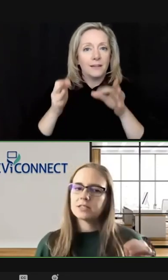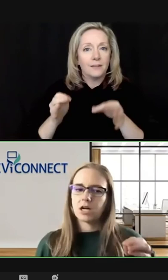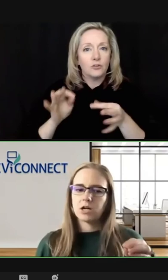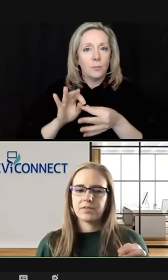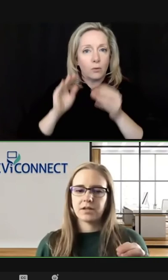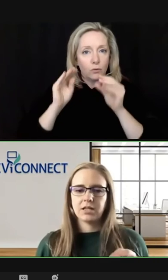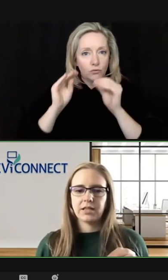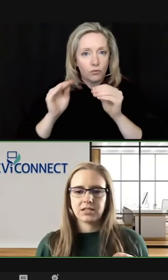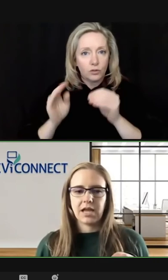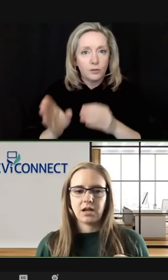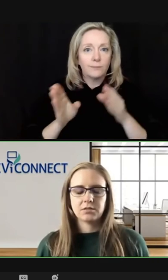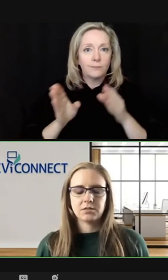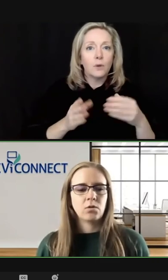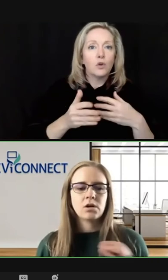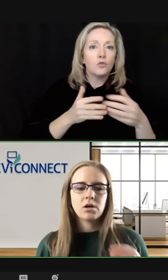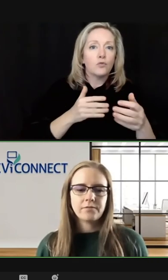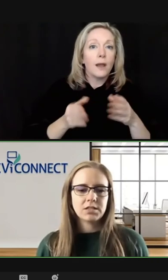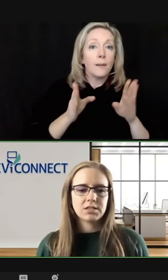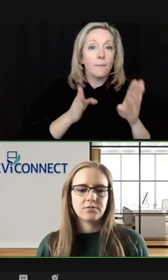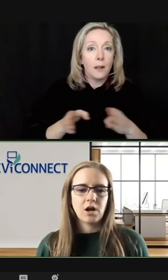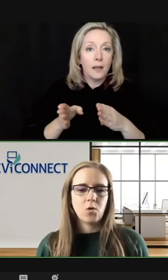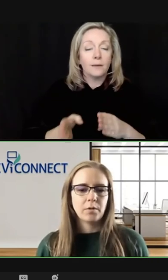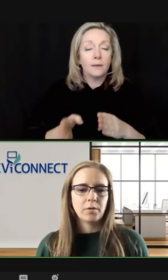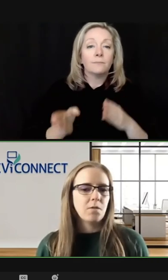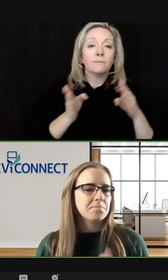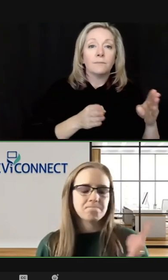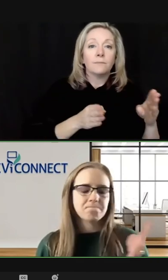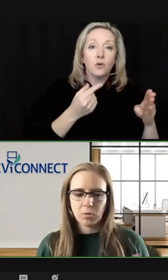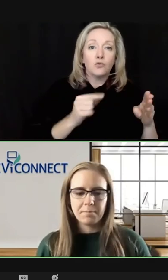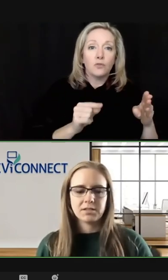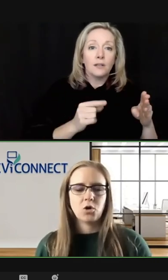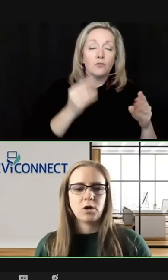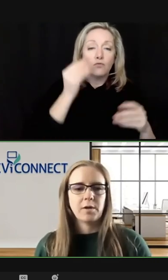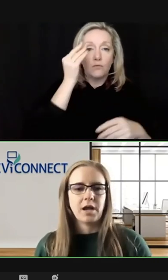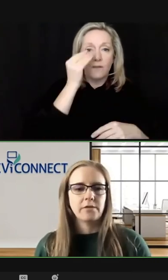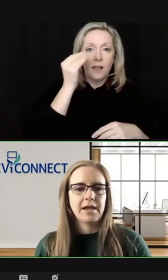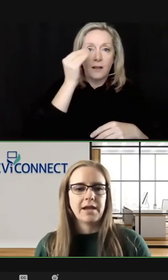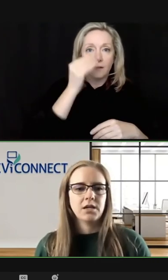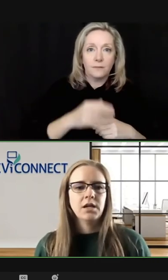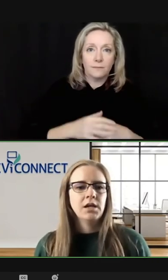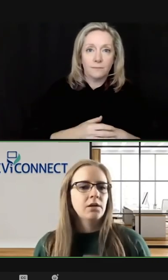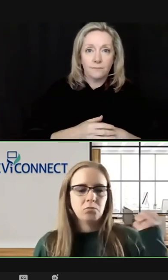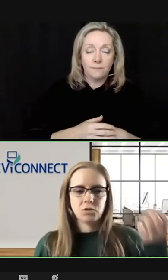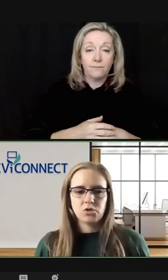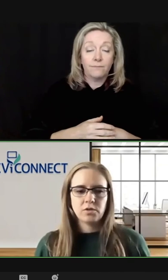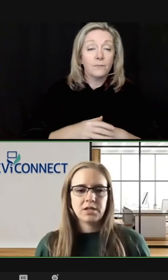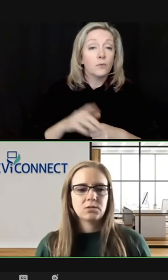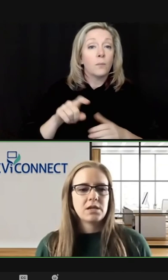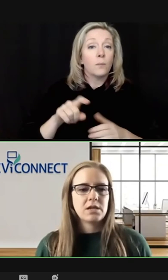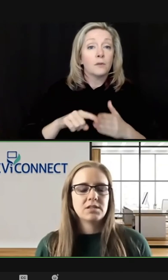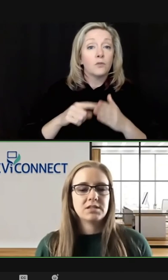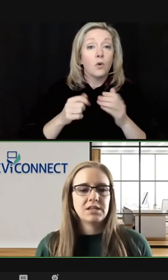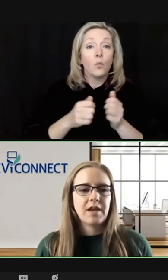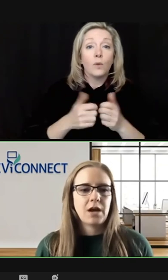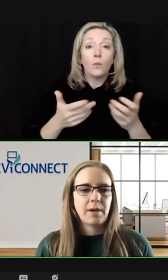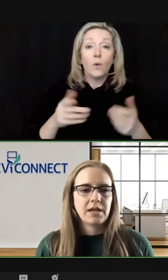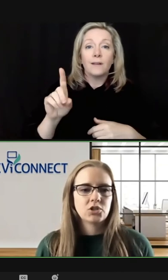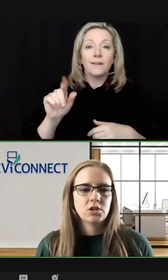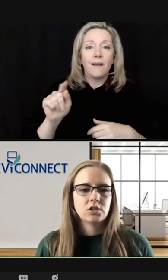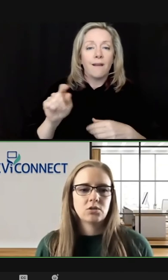But we're going to start with the collect data. So in order for us to figure out where we're going, we must know where we are, right? To do this, we use